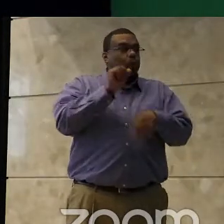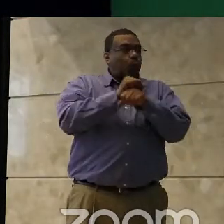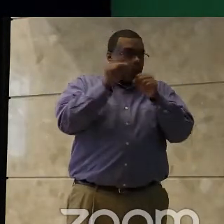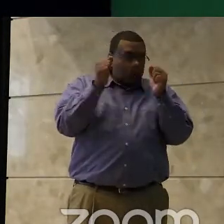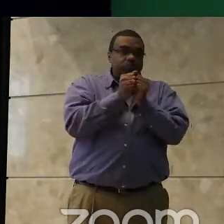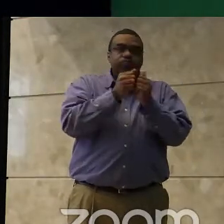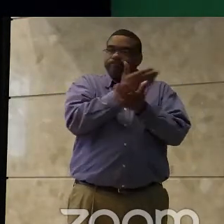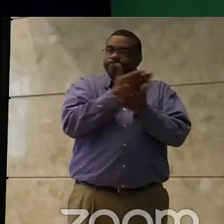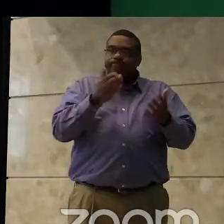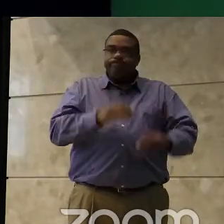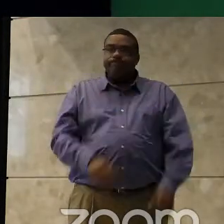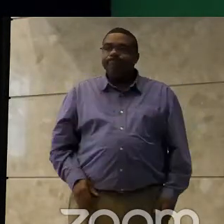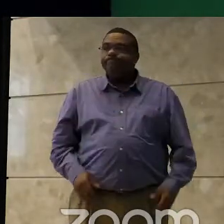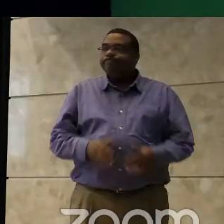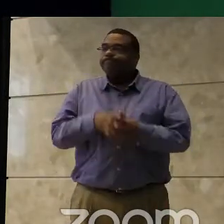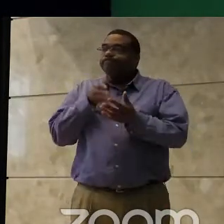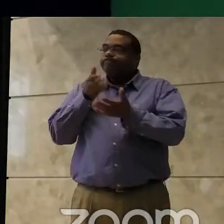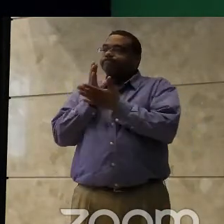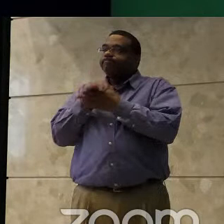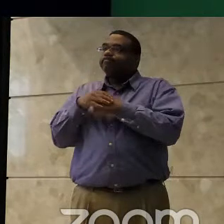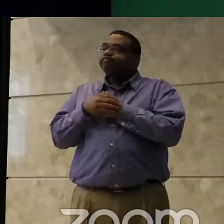Thank you so much. All right.